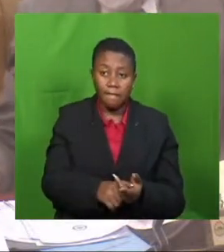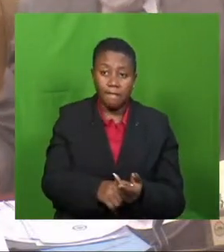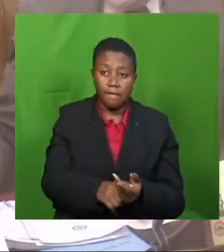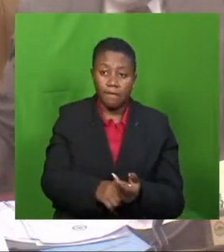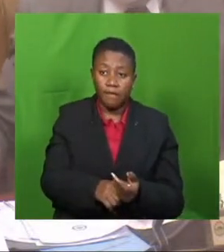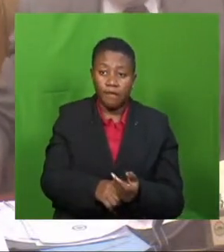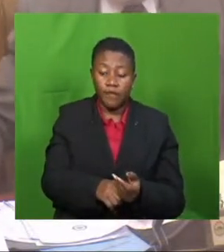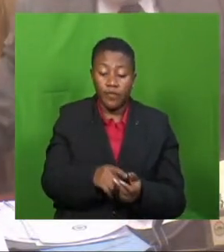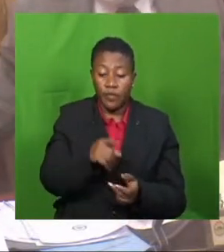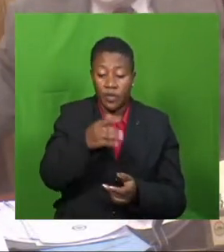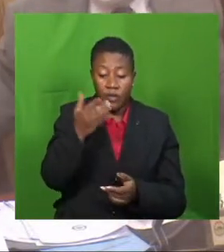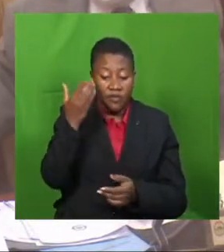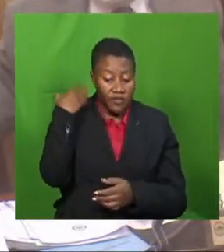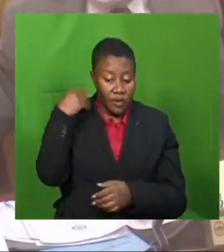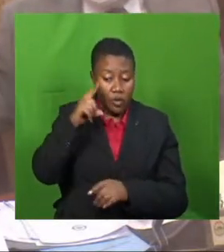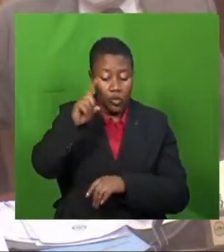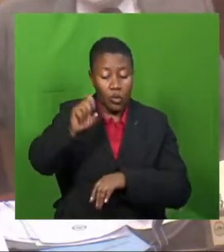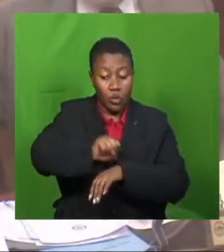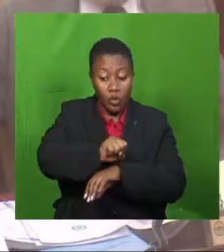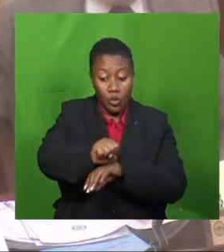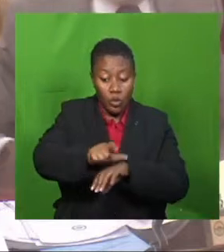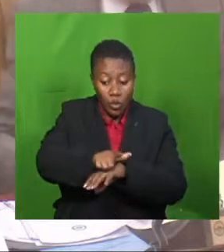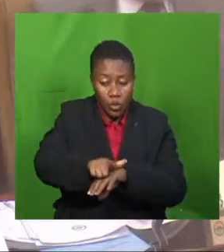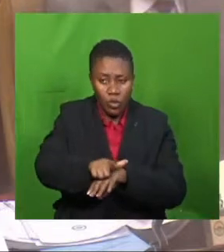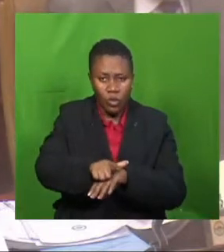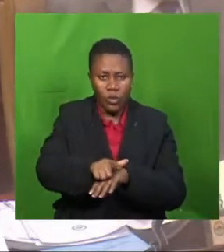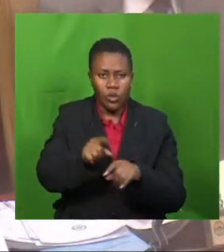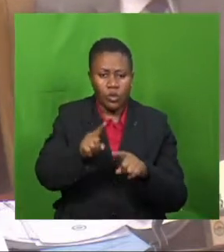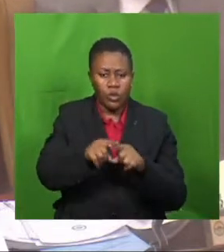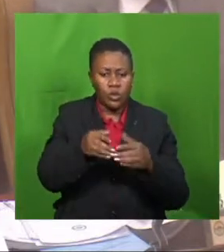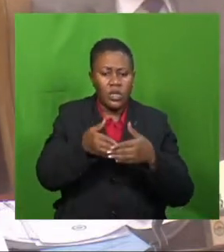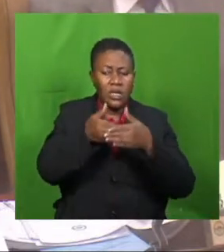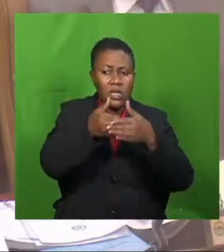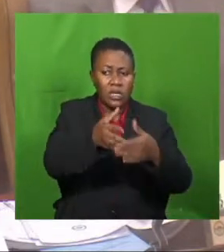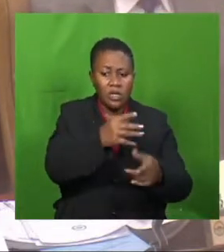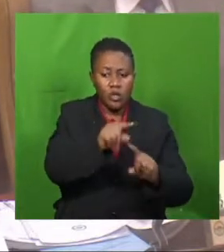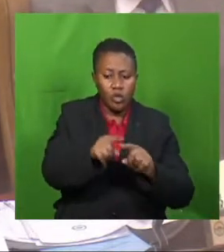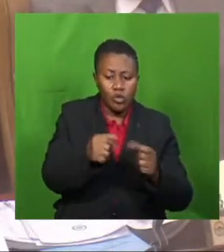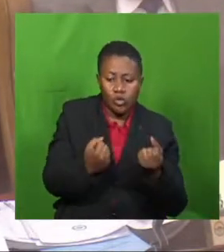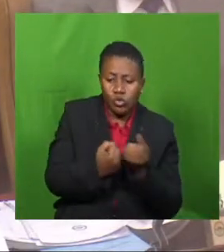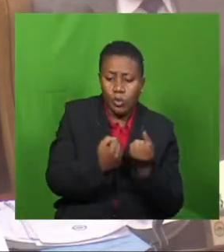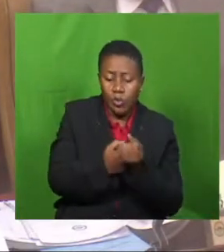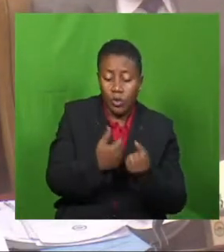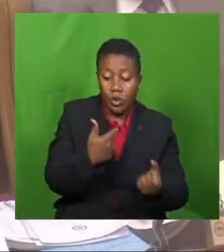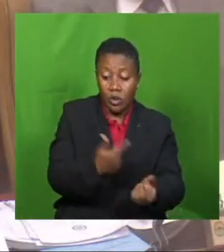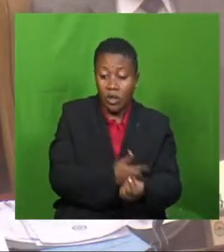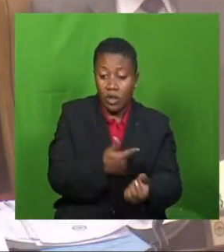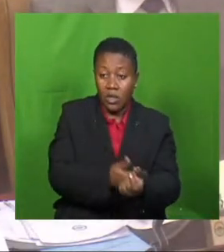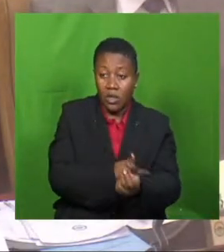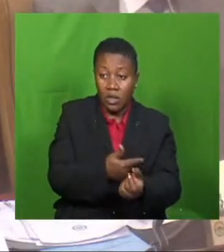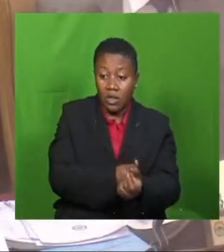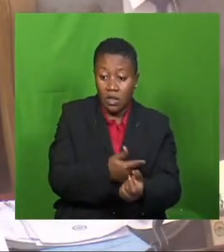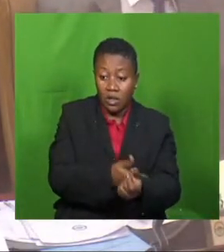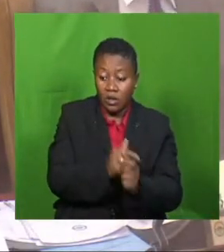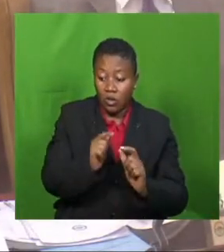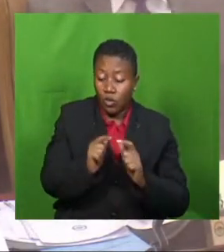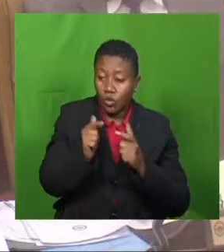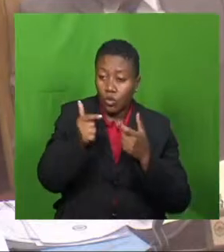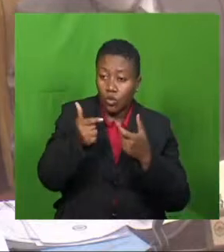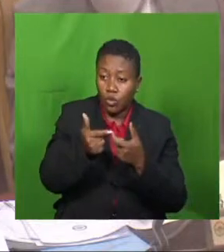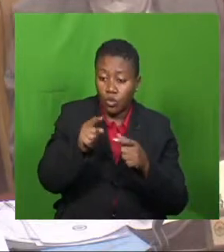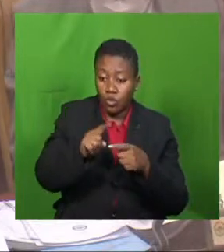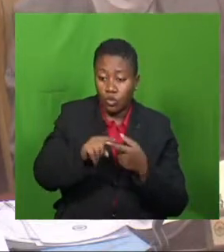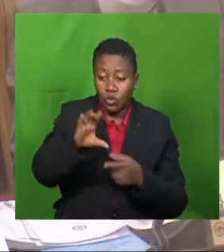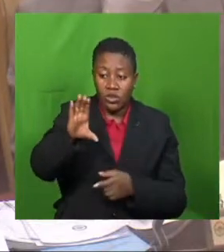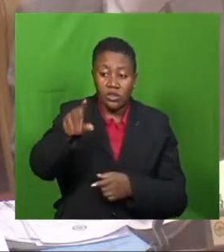Freetown, Sierra Leone, to lead and support Ghana's delegation to the Commonwealth Parliamentary